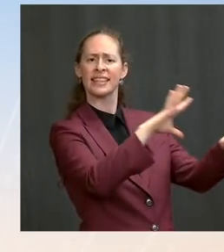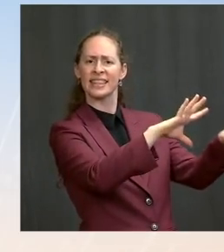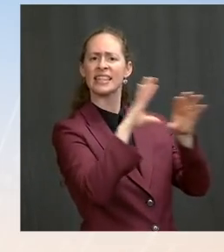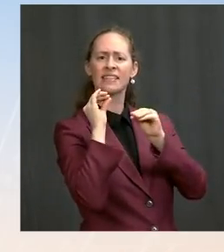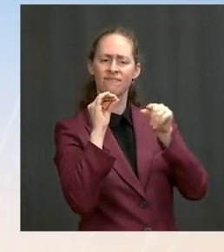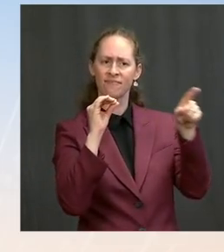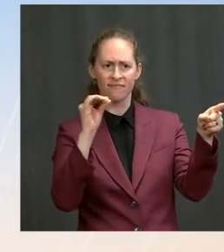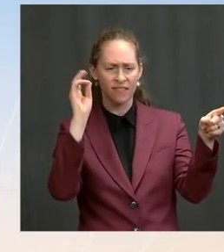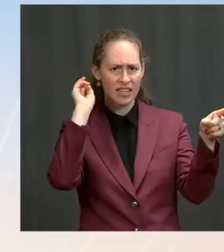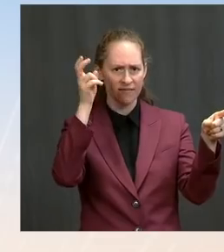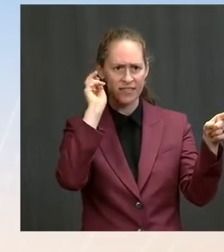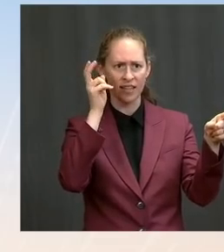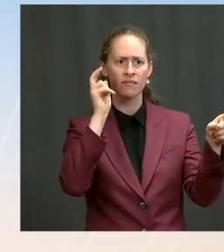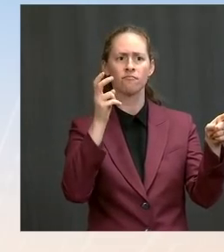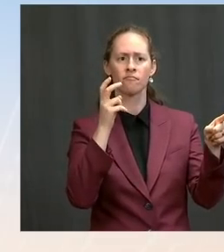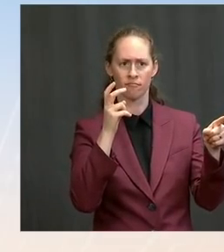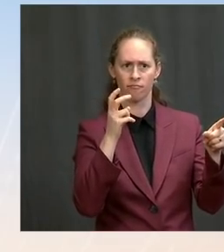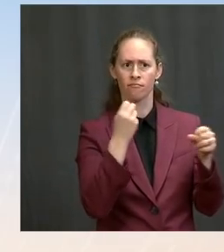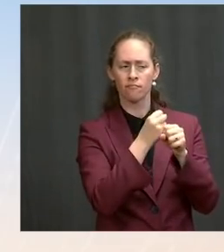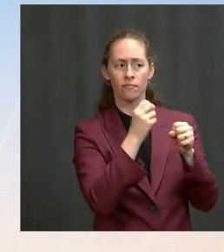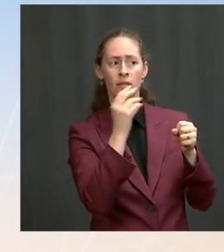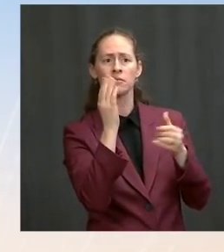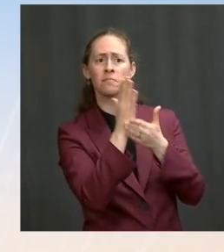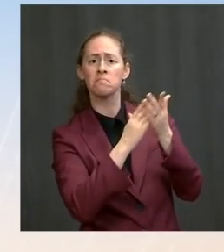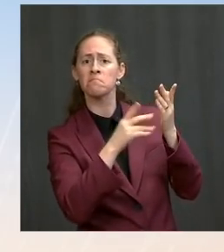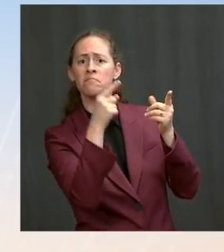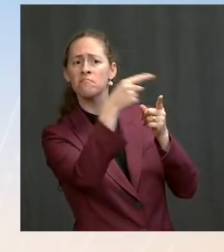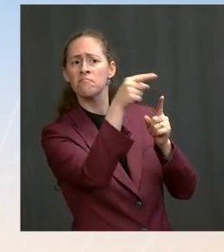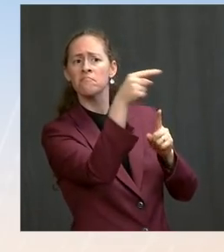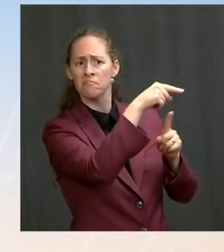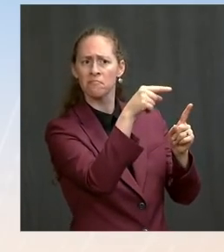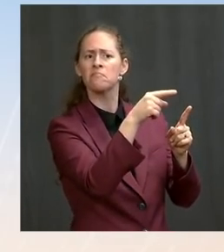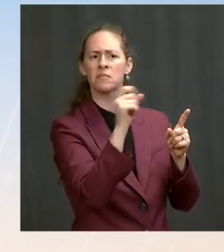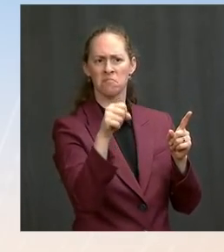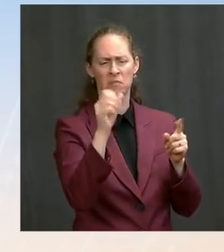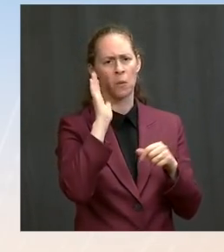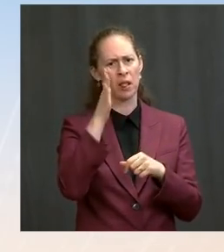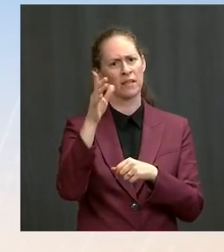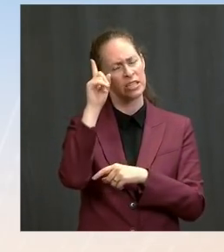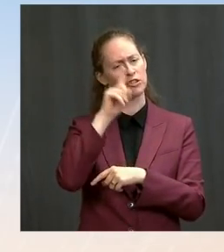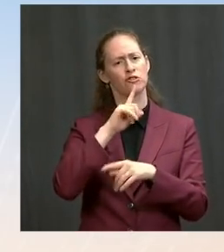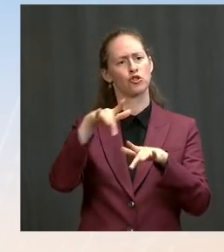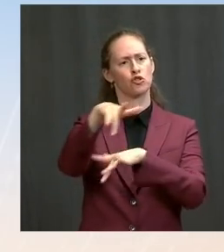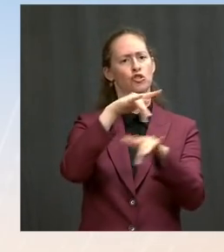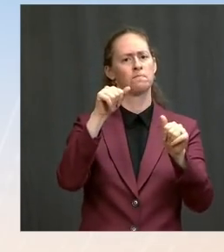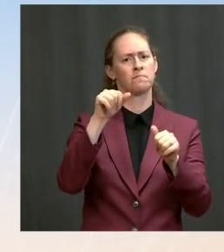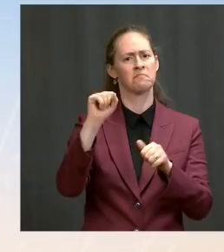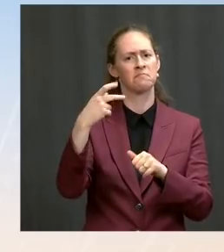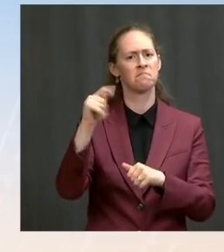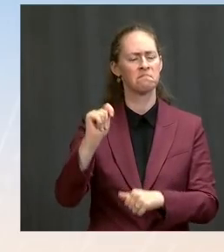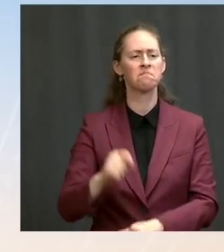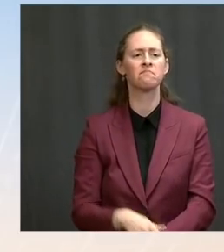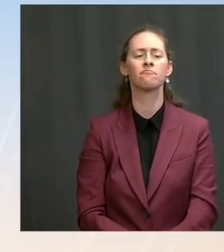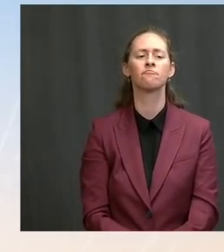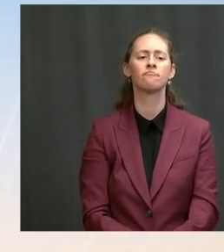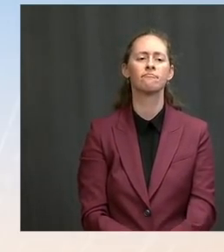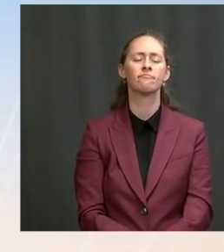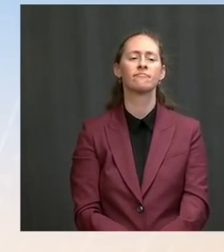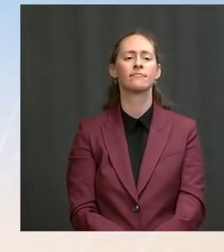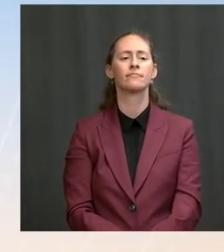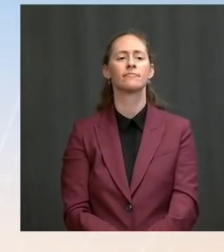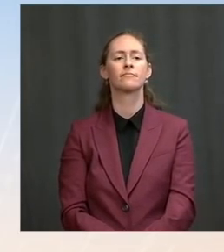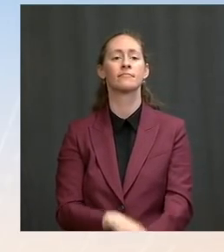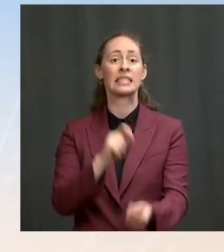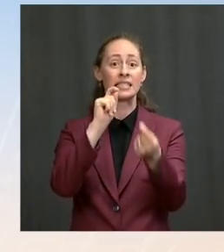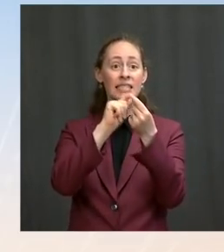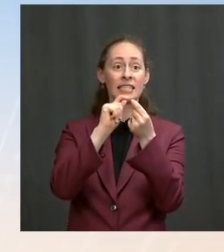remaining diplomatic presence on the ground by September. In terms of the specifics of the operational components of that, I'd certainly point you to the